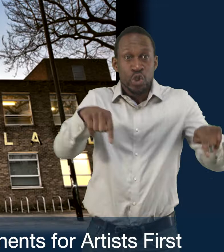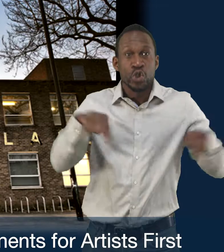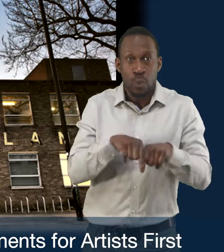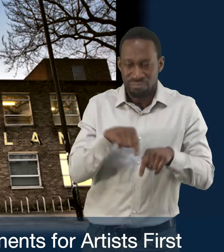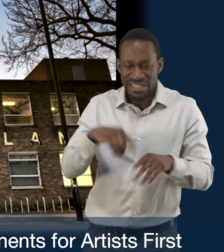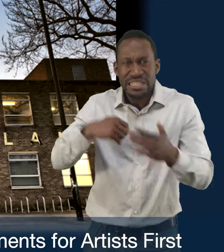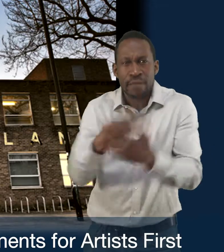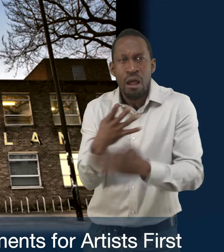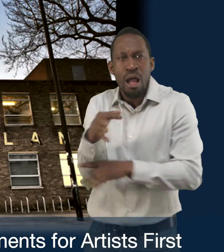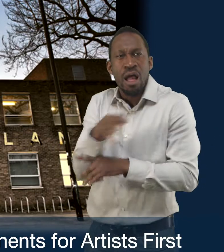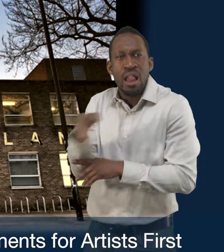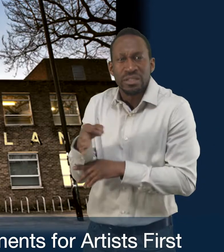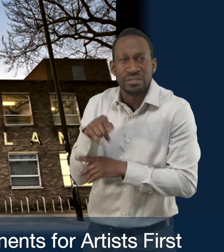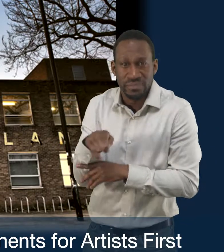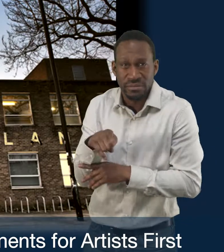Island.